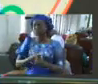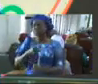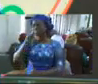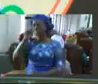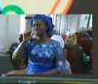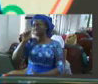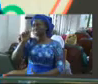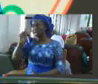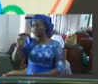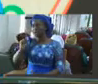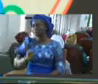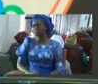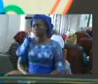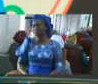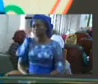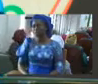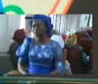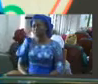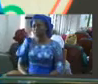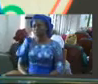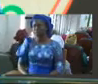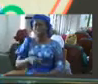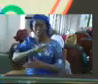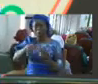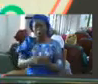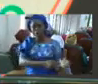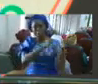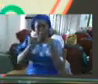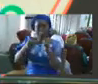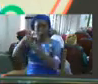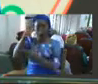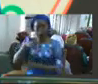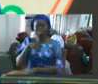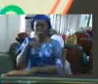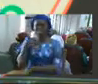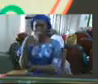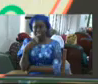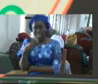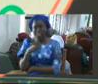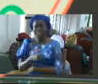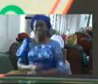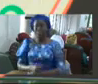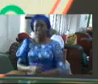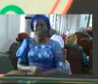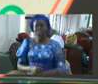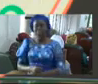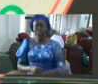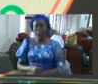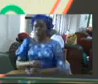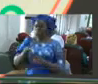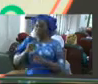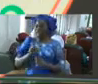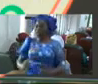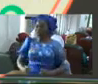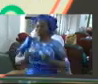whole chapter. The Almighty God said to King Saul, you were little when I promoted you and